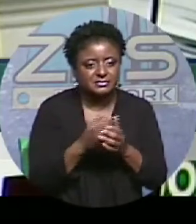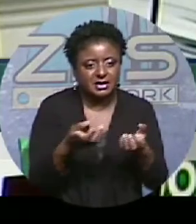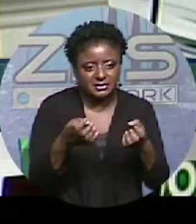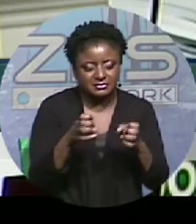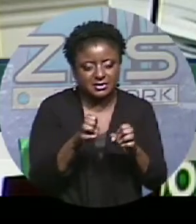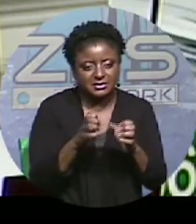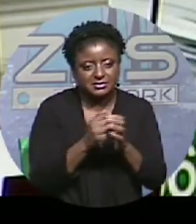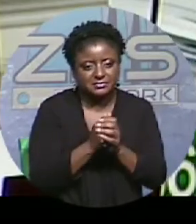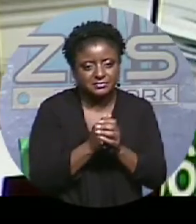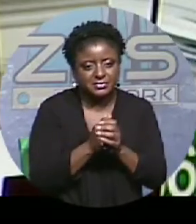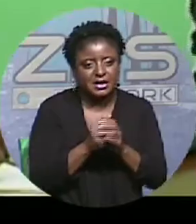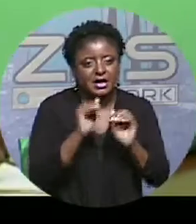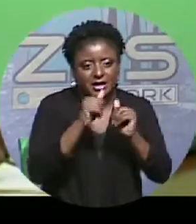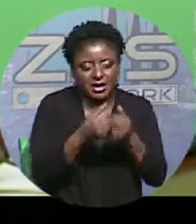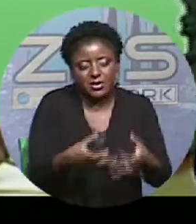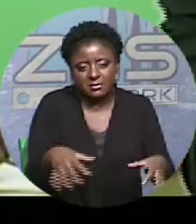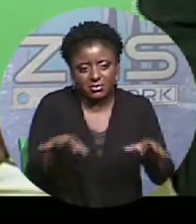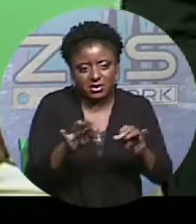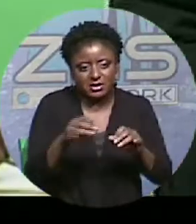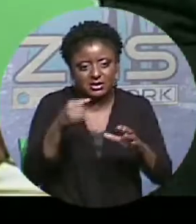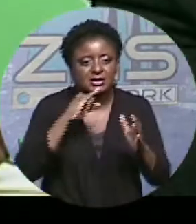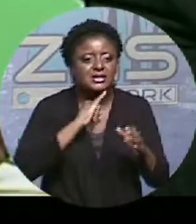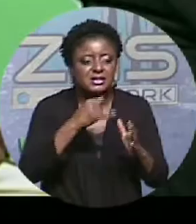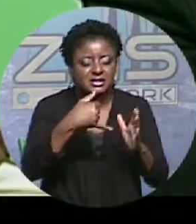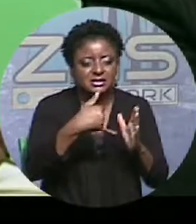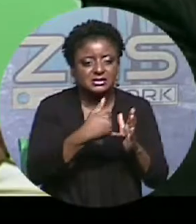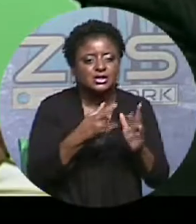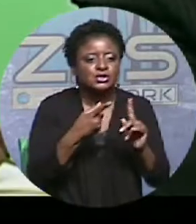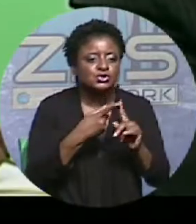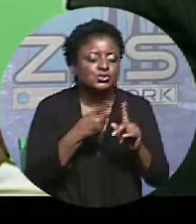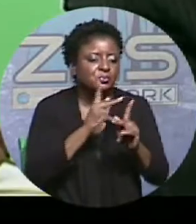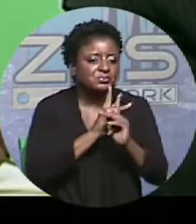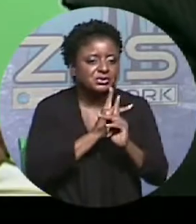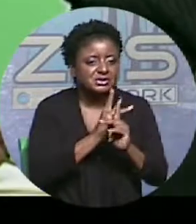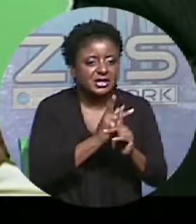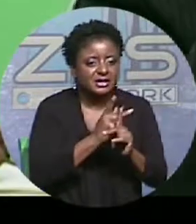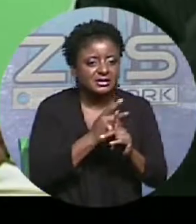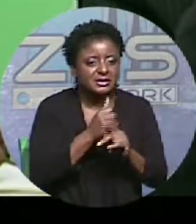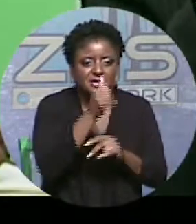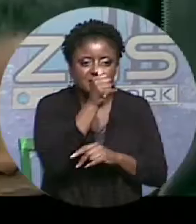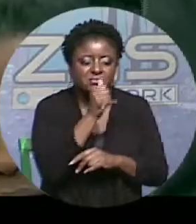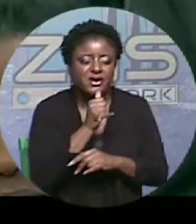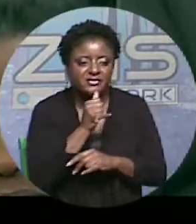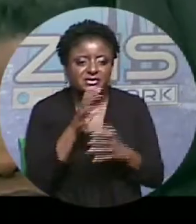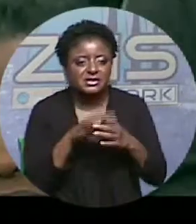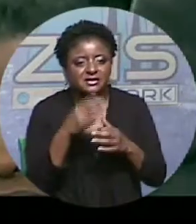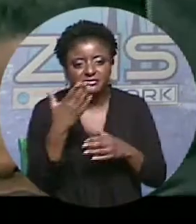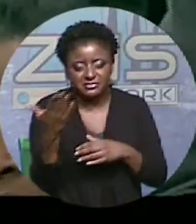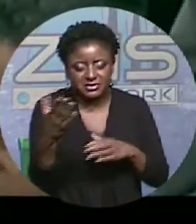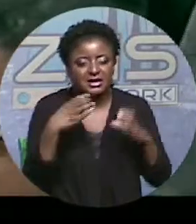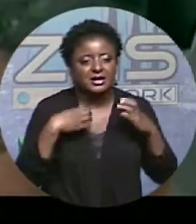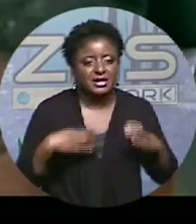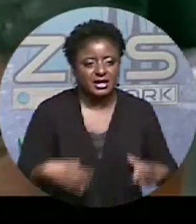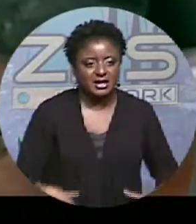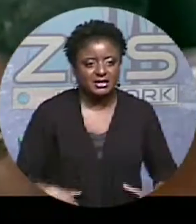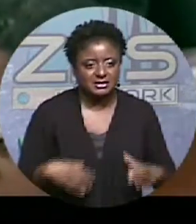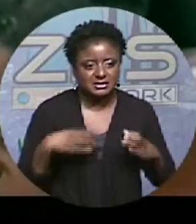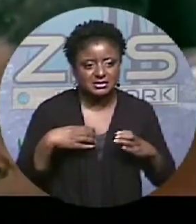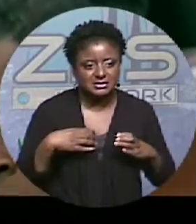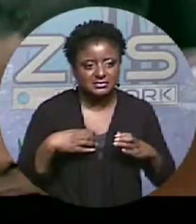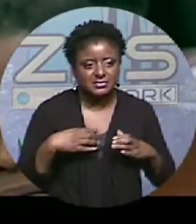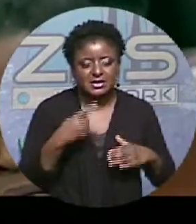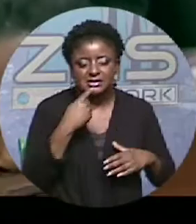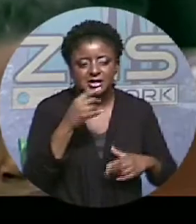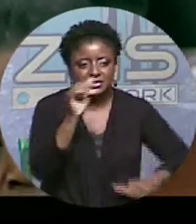the privacy of clients. He says the unwise statements by the Minister of Education, Science and Technology and the Minister of Foreign Affairs is particularly